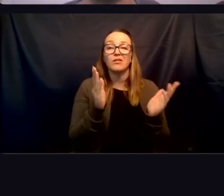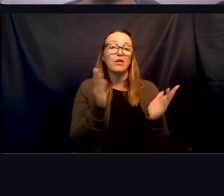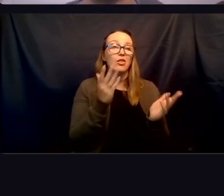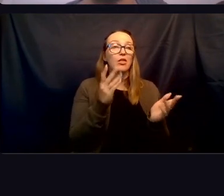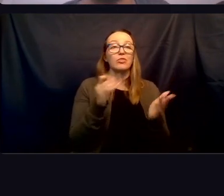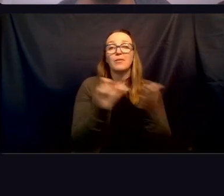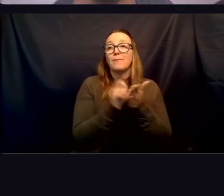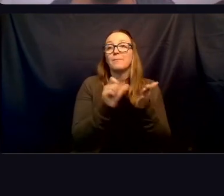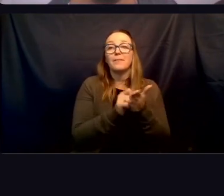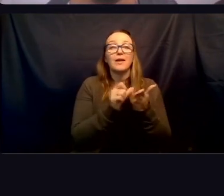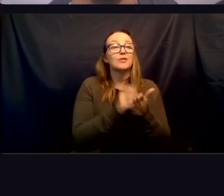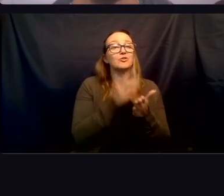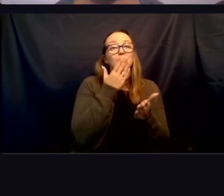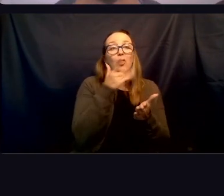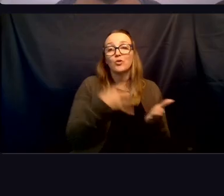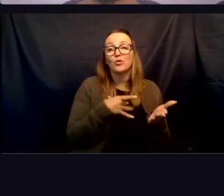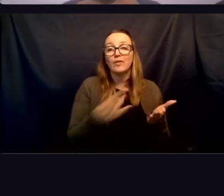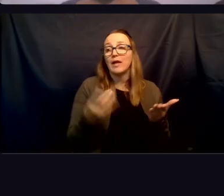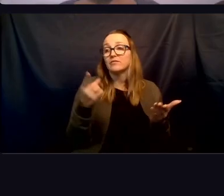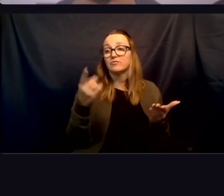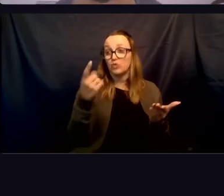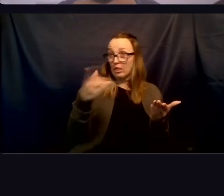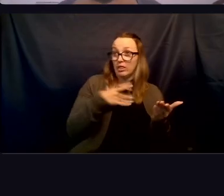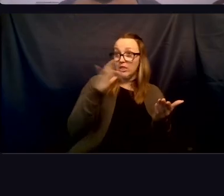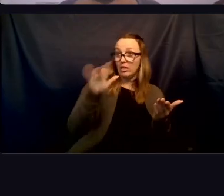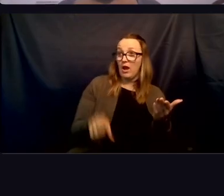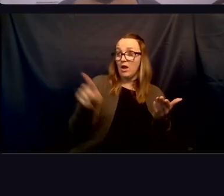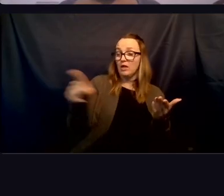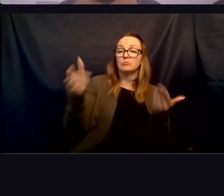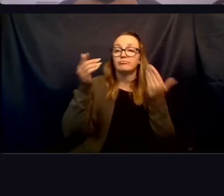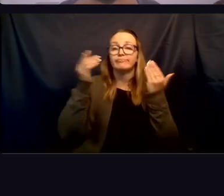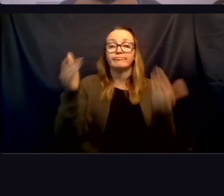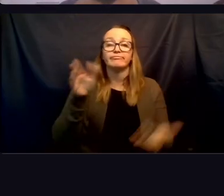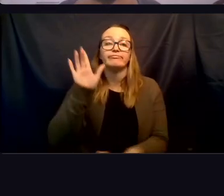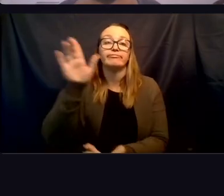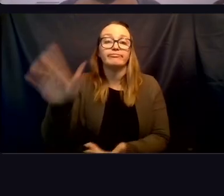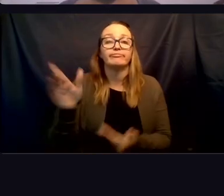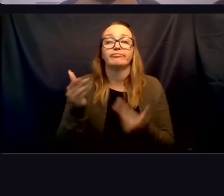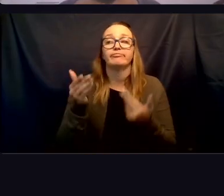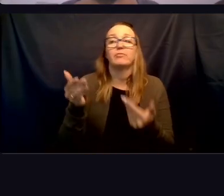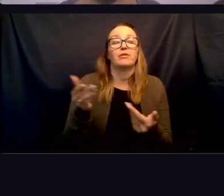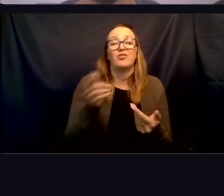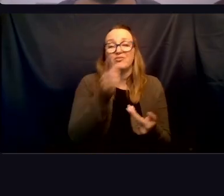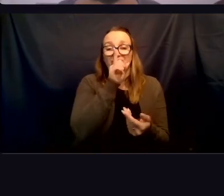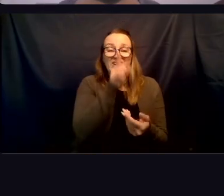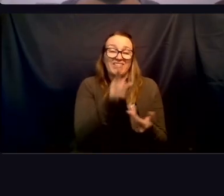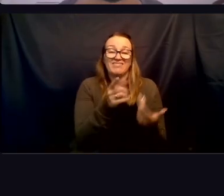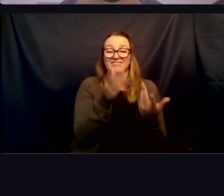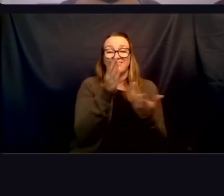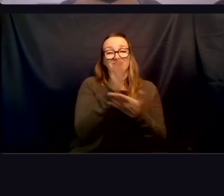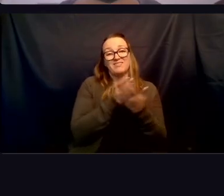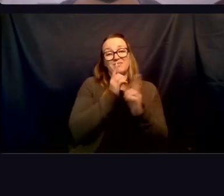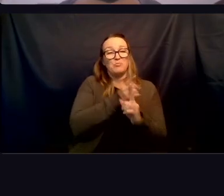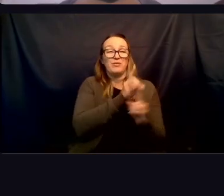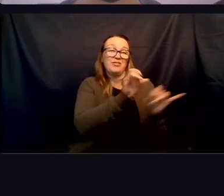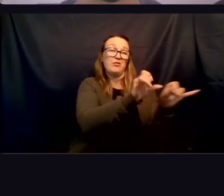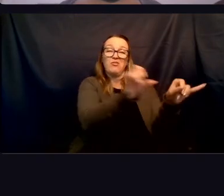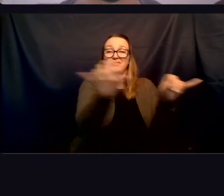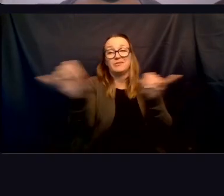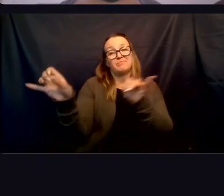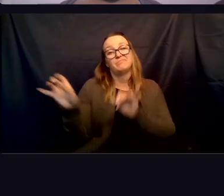like this web page color, go with that one. They're much the same at a certain point.